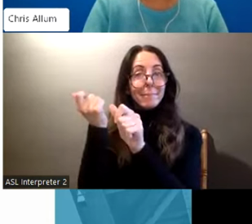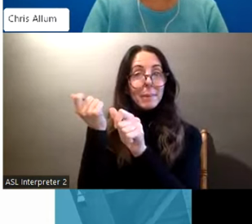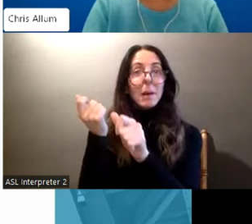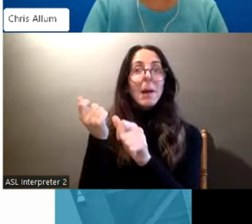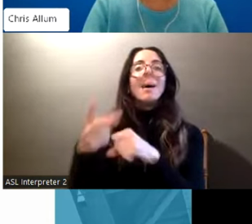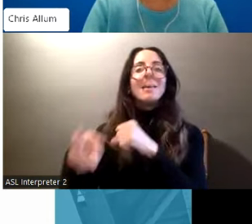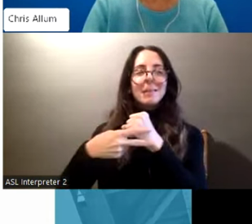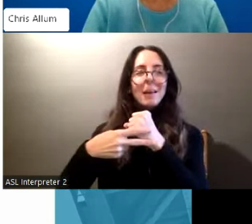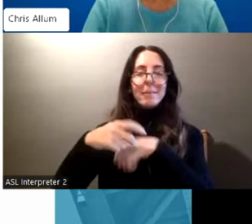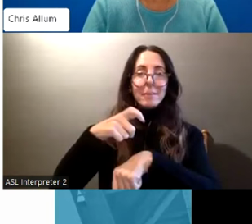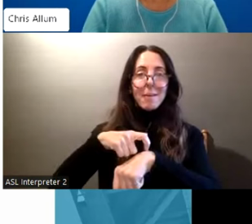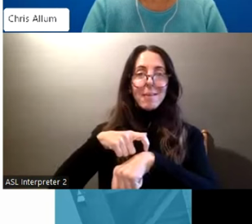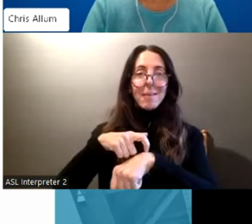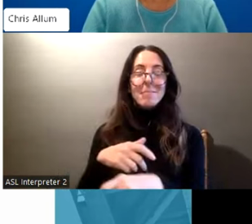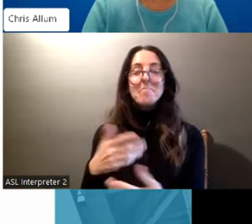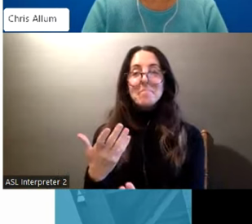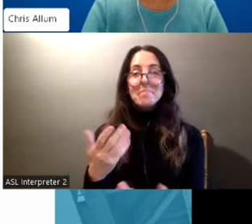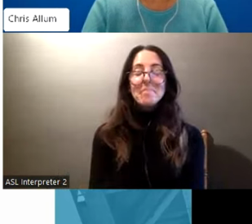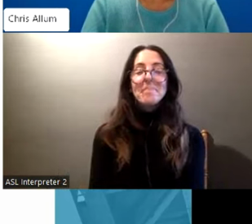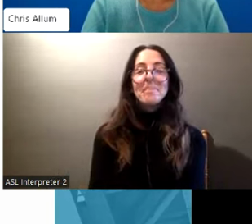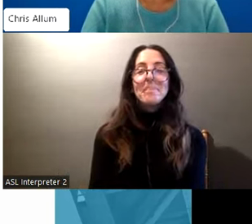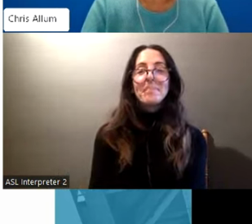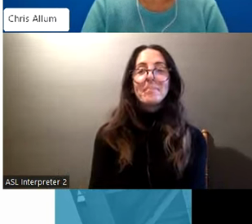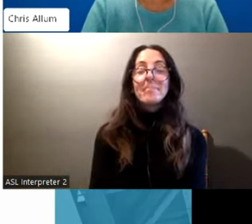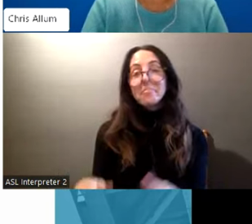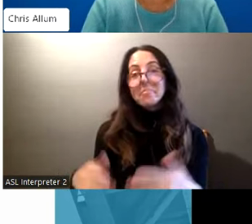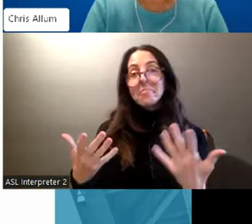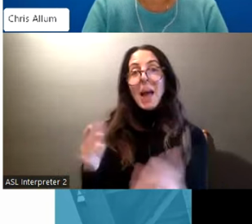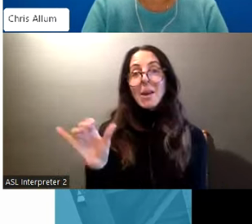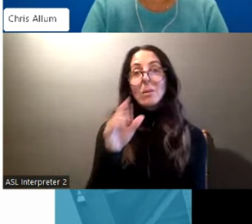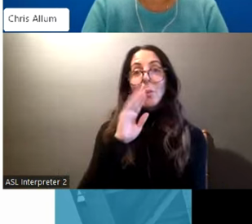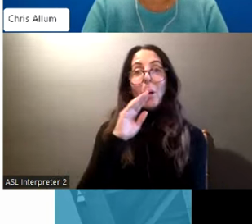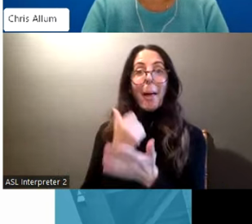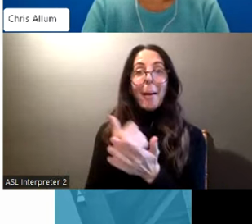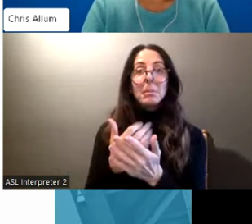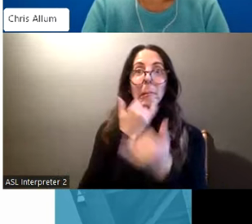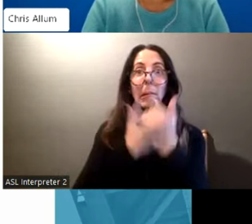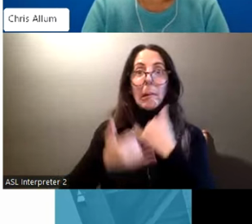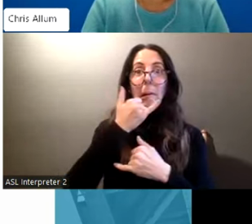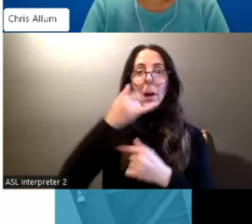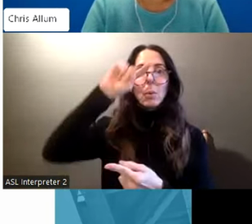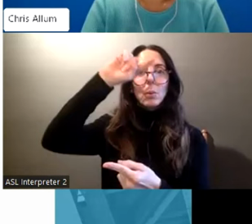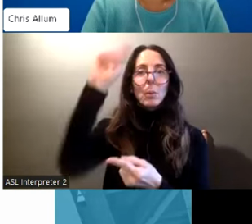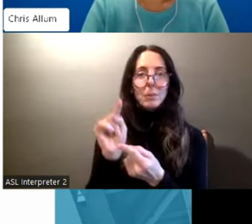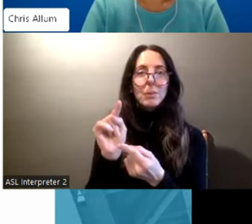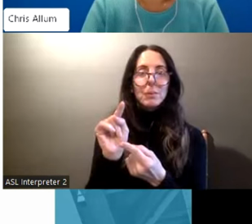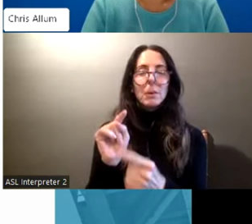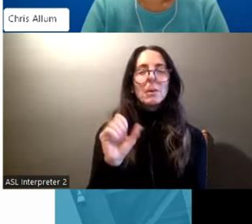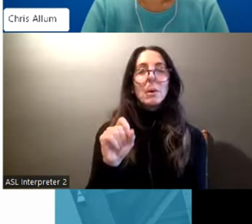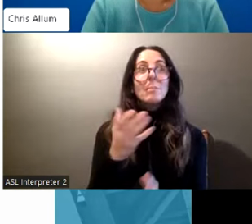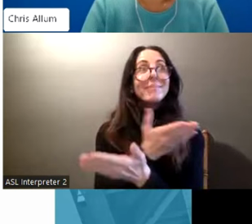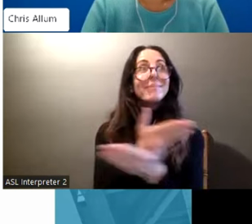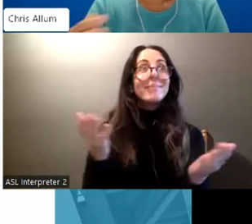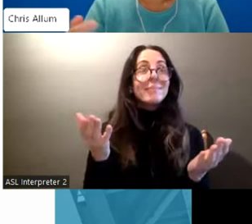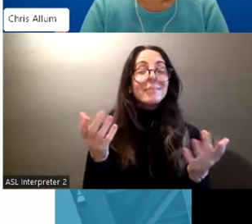save time and reduce errors so that it makes it easier for people